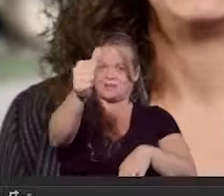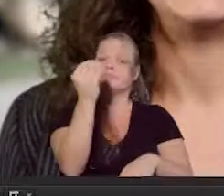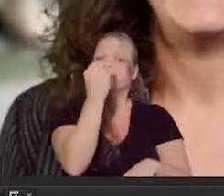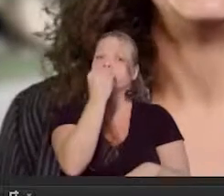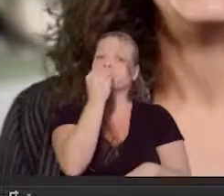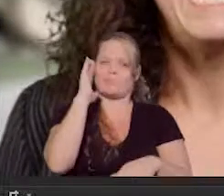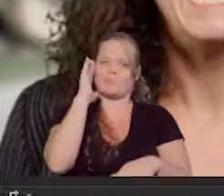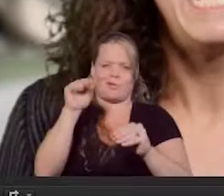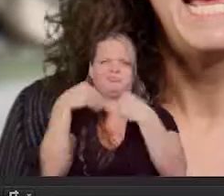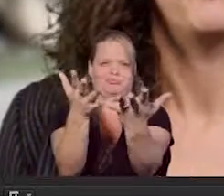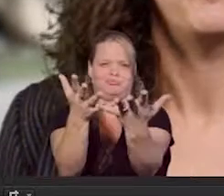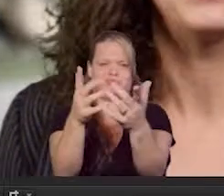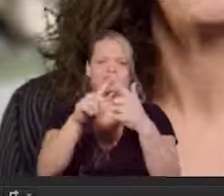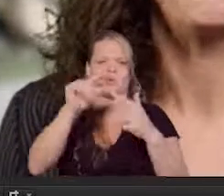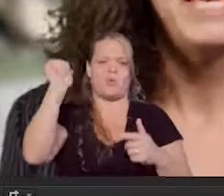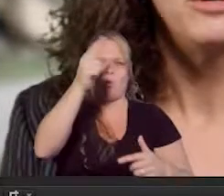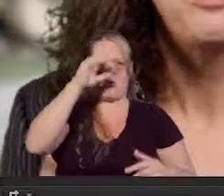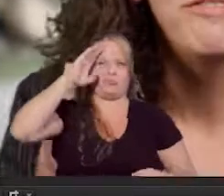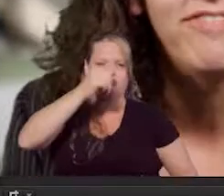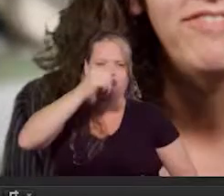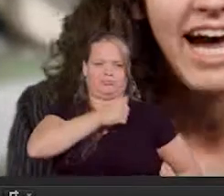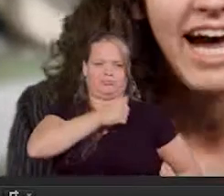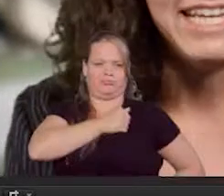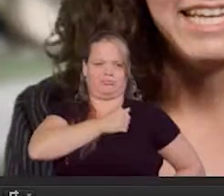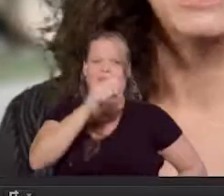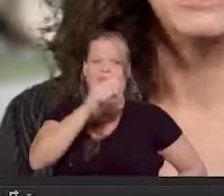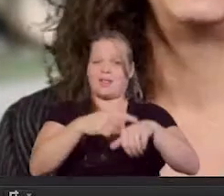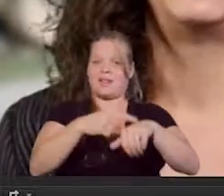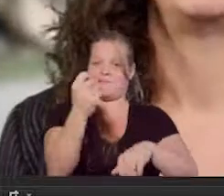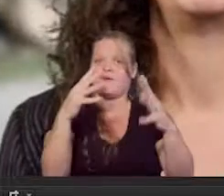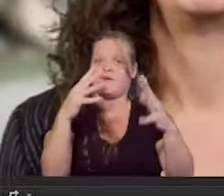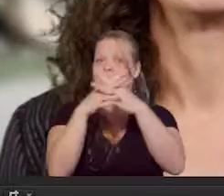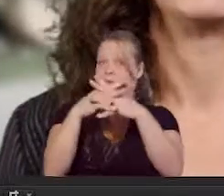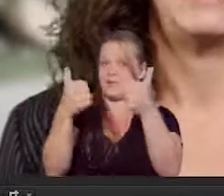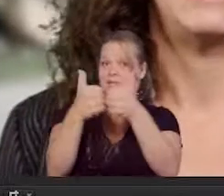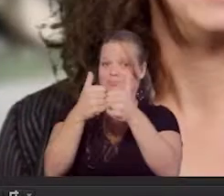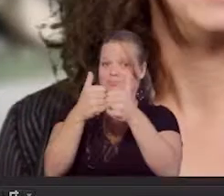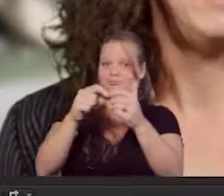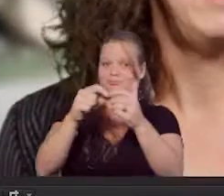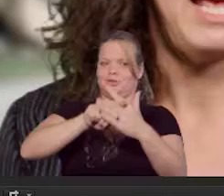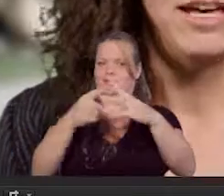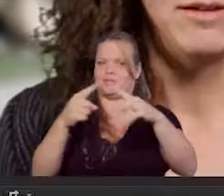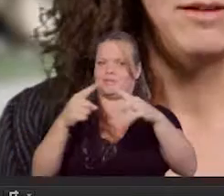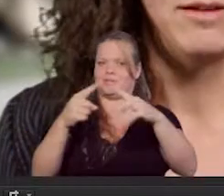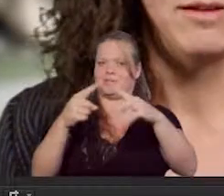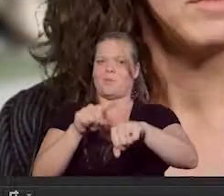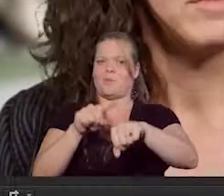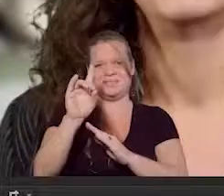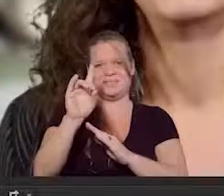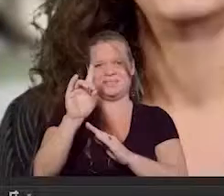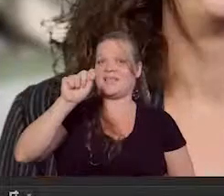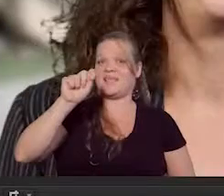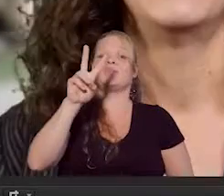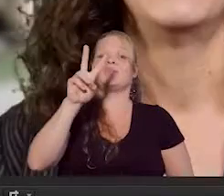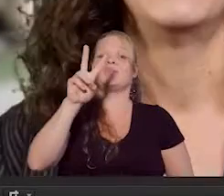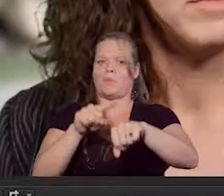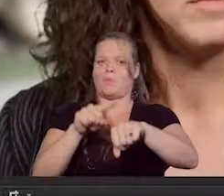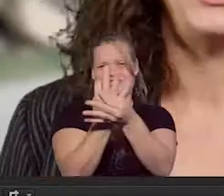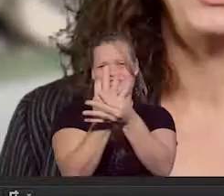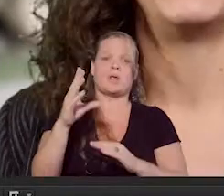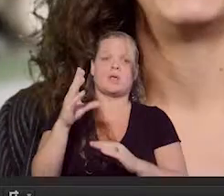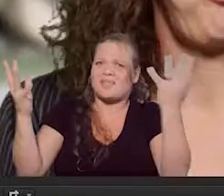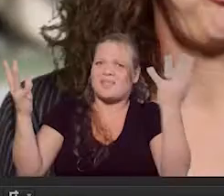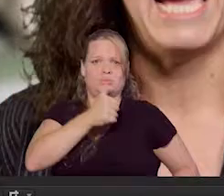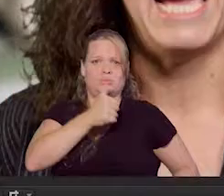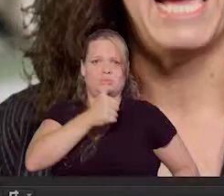at 10 a.m. with a meal provided to all veterans at 11 a.m. Okay, looks good. So I'm going to just scrub